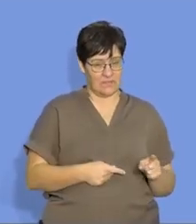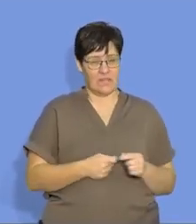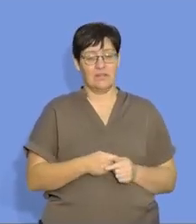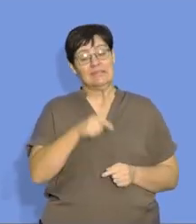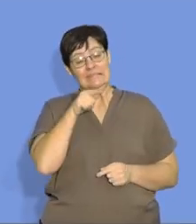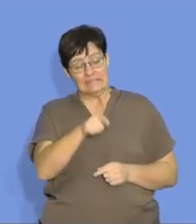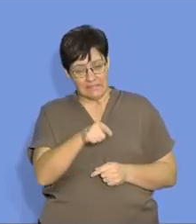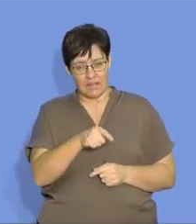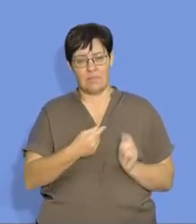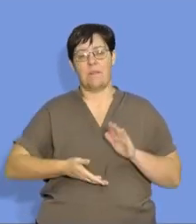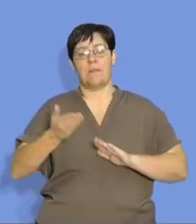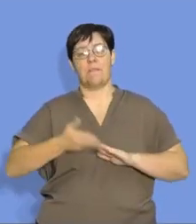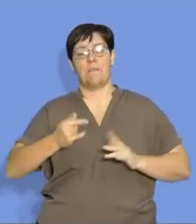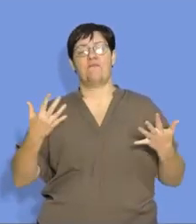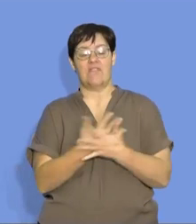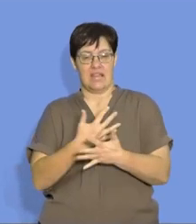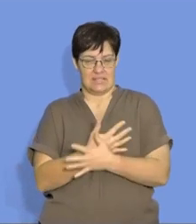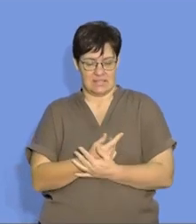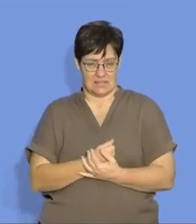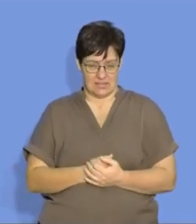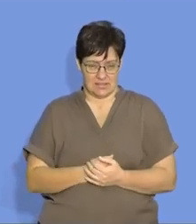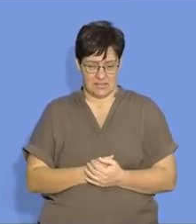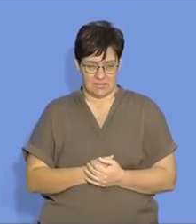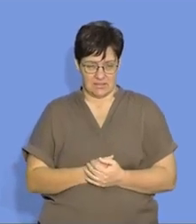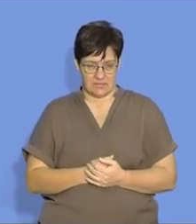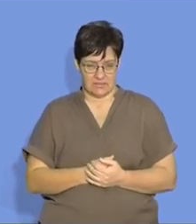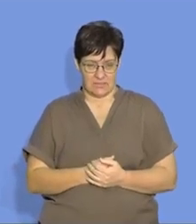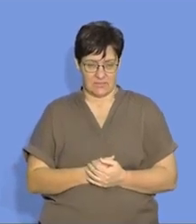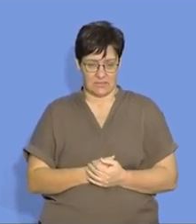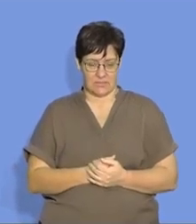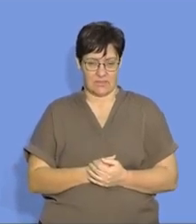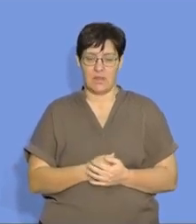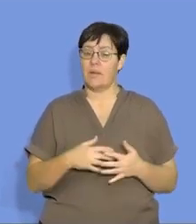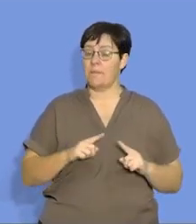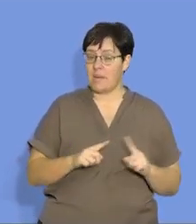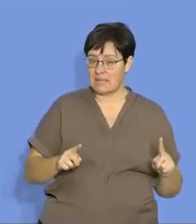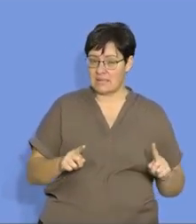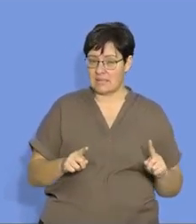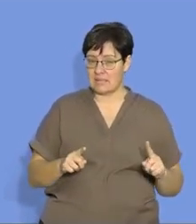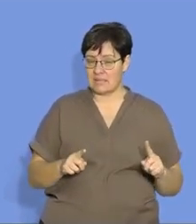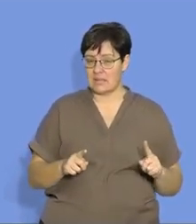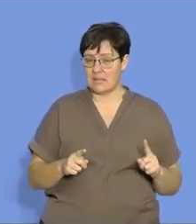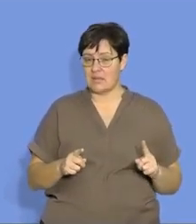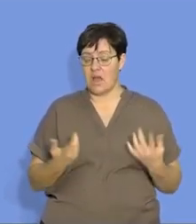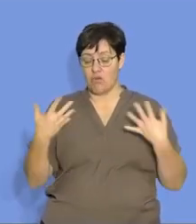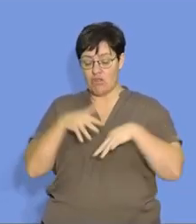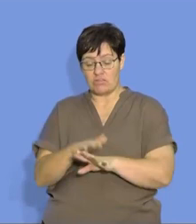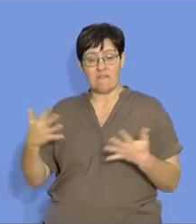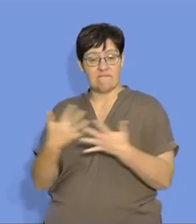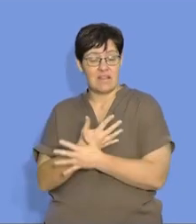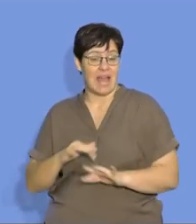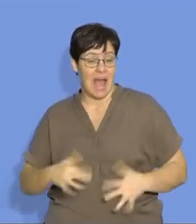catalyst, a catalyst that will speed up, it makes the reaction faster, but it makes the